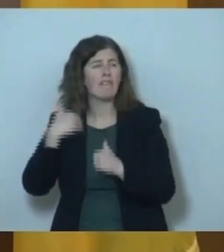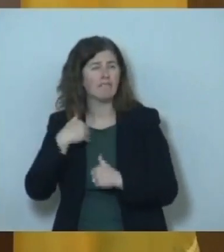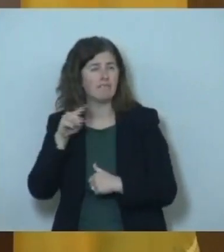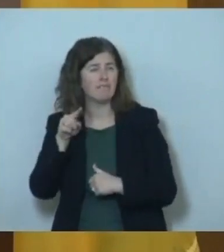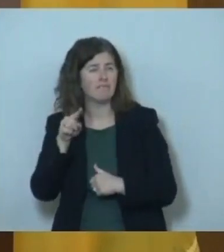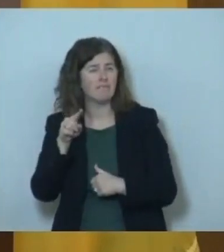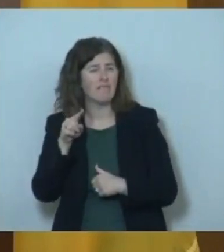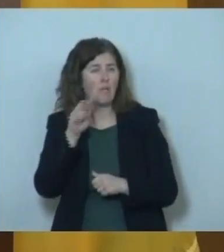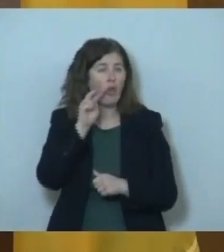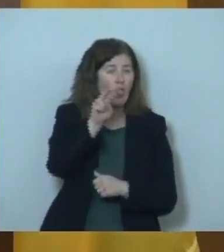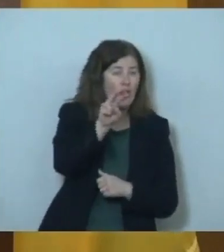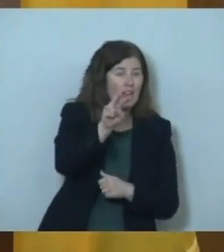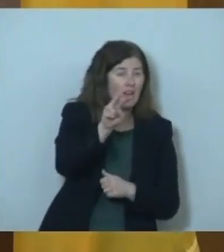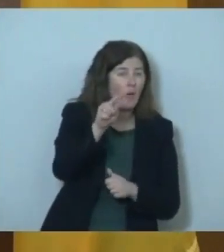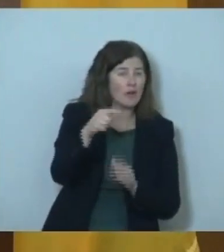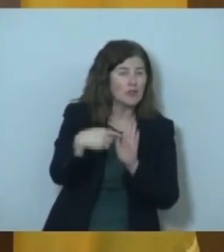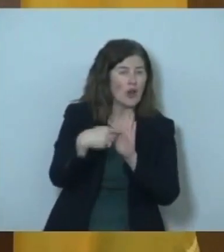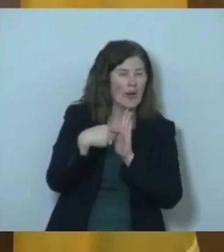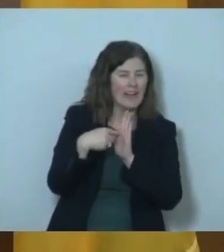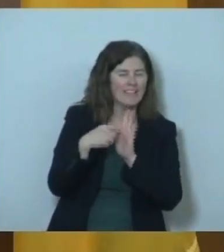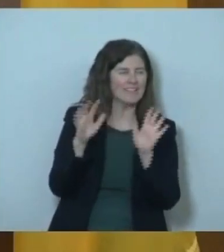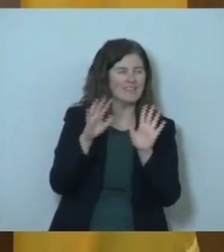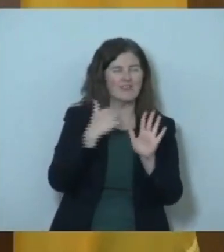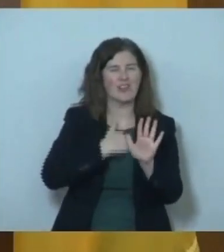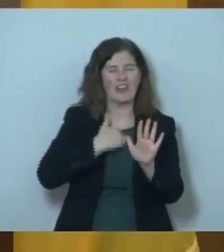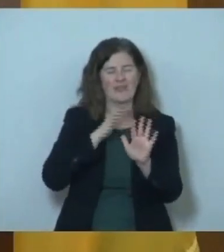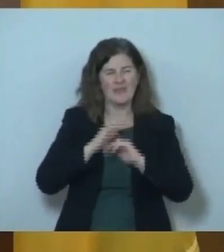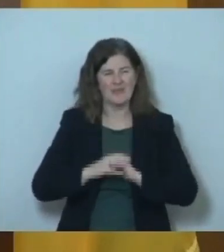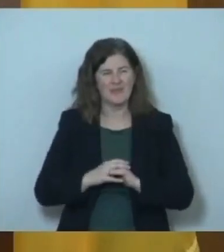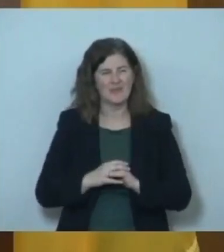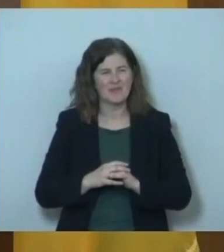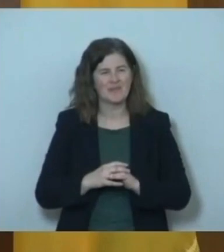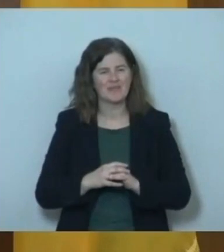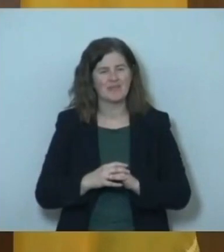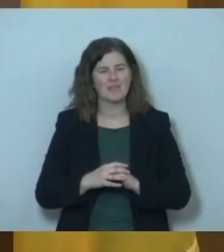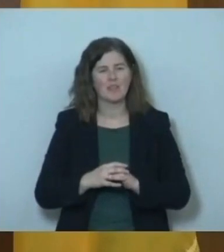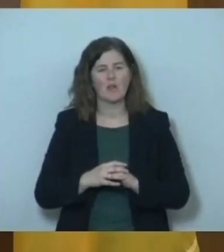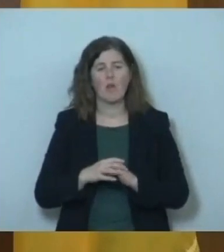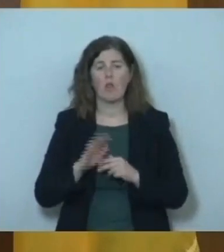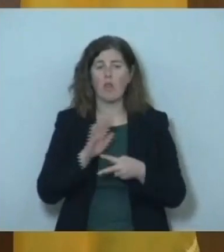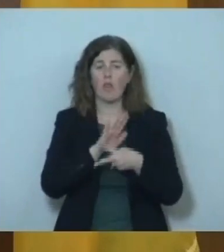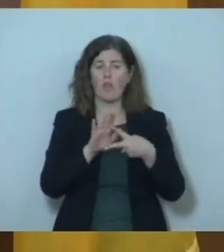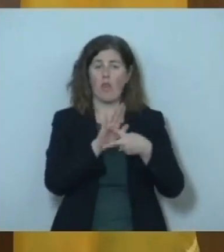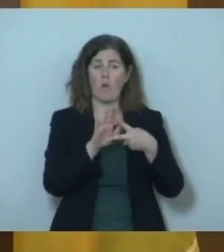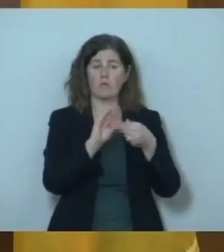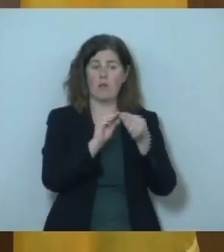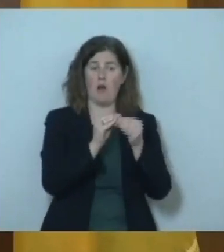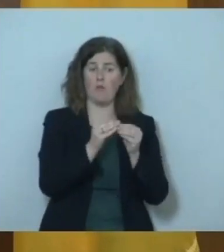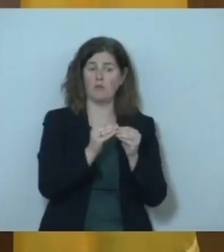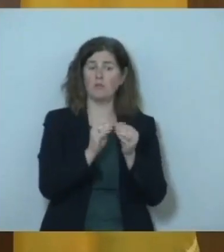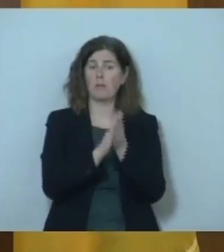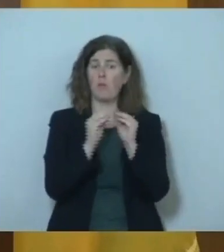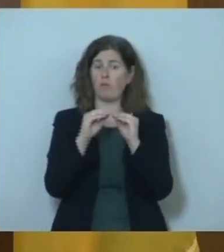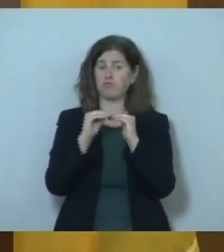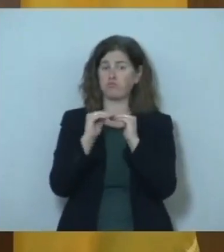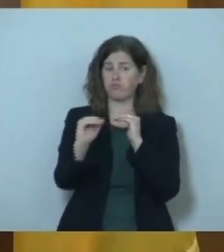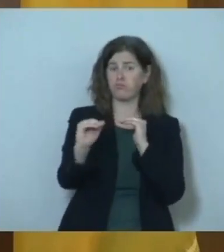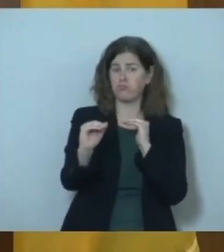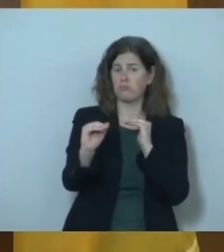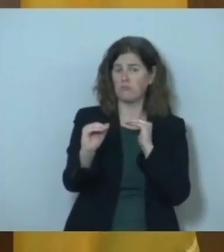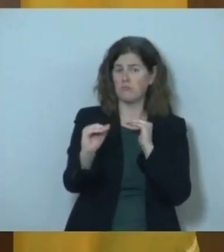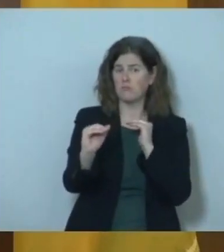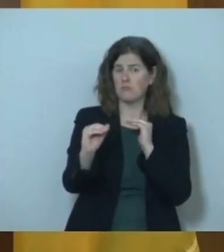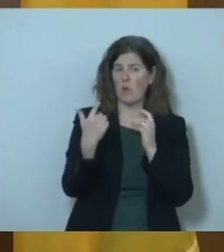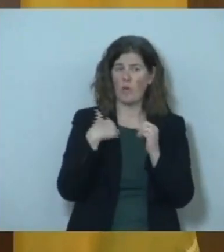don't, I'm looking at you while you're showing a slide. So those cases are becoming more stable, right? We're not